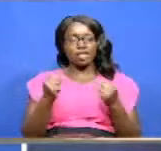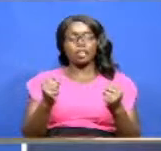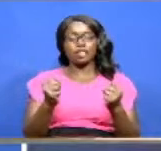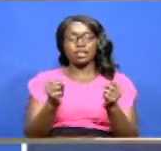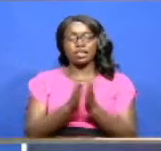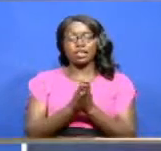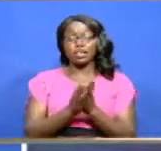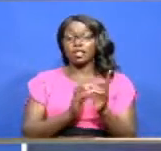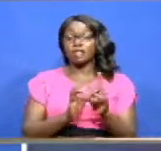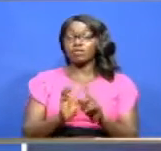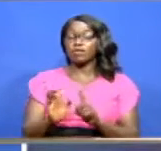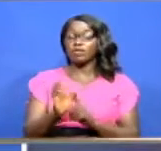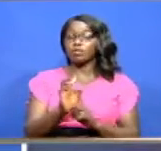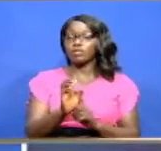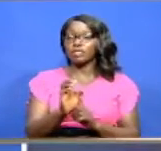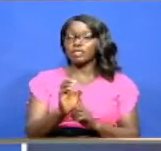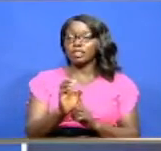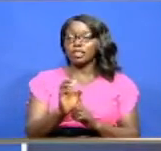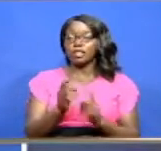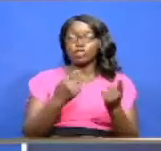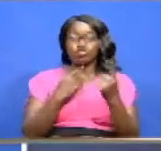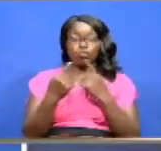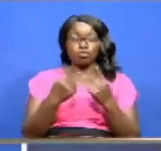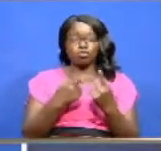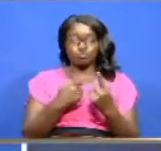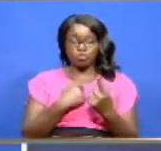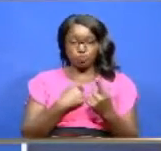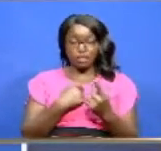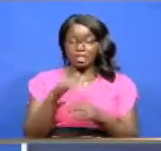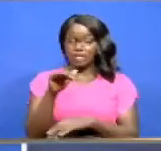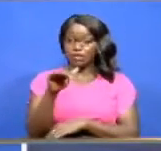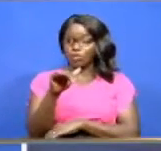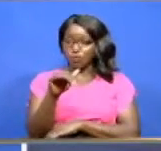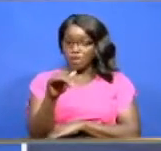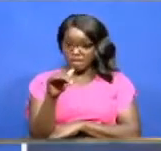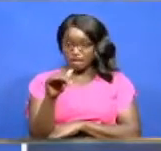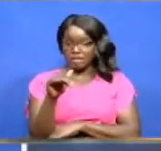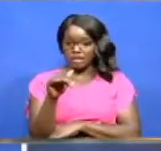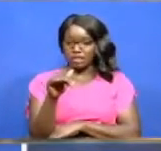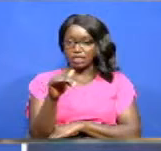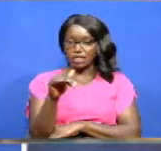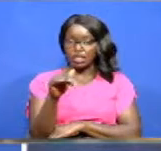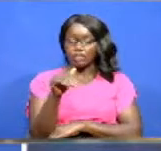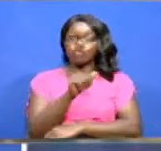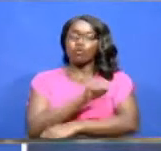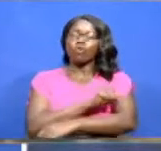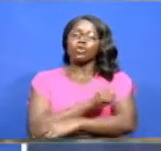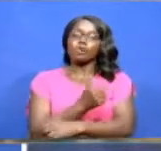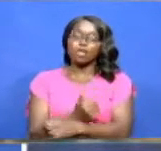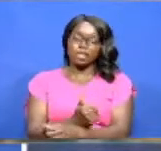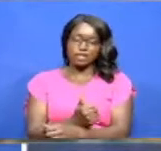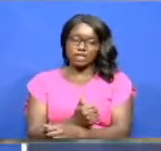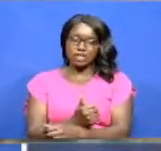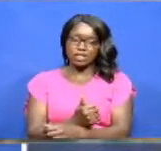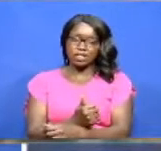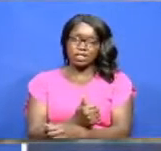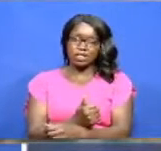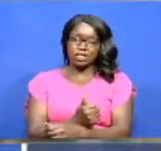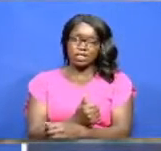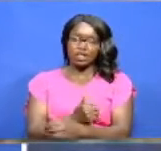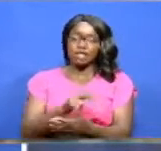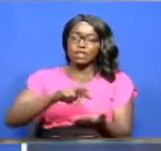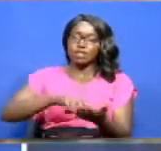and environment addressed to me, requesting me to authorize the project to